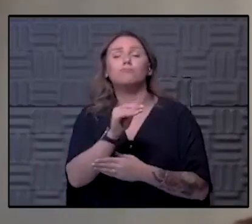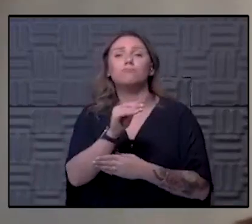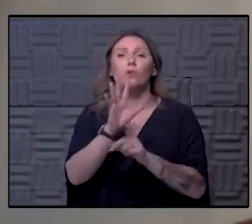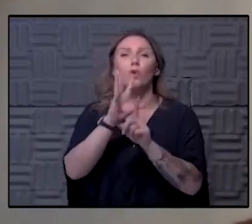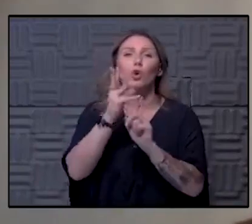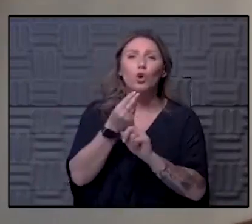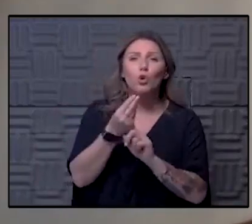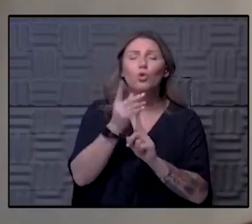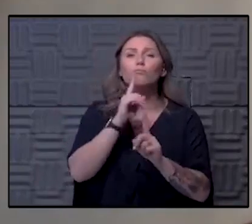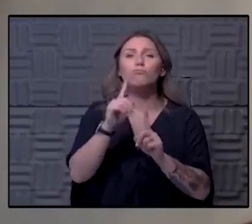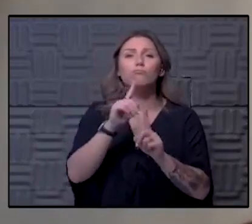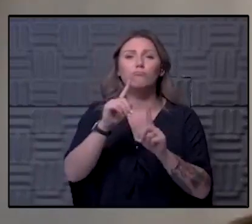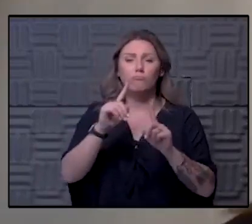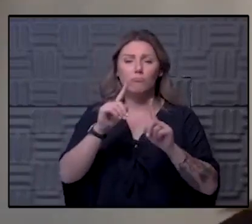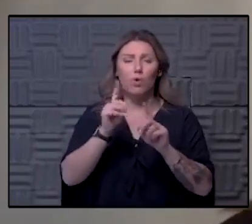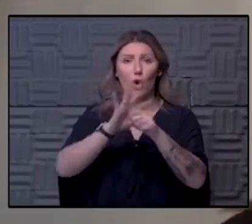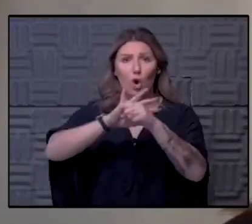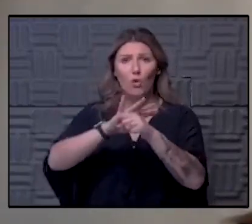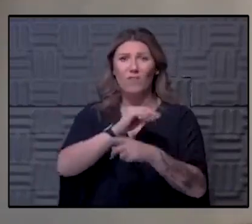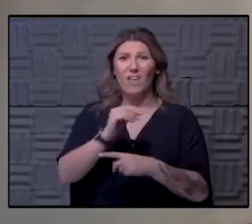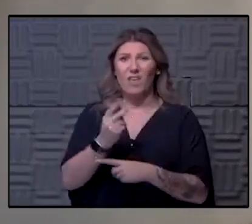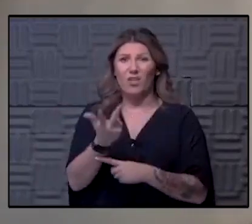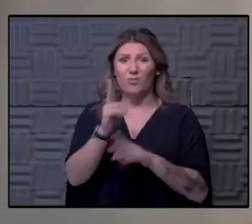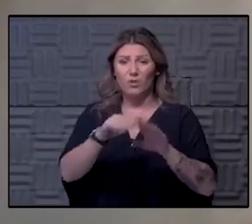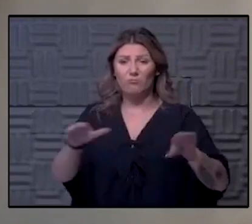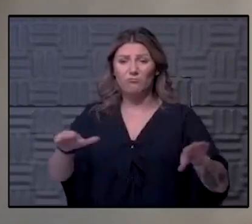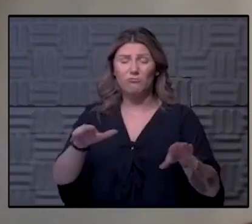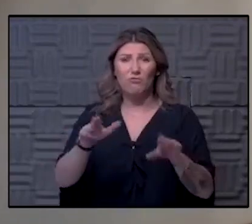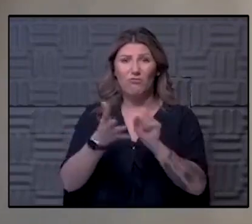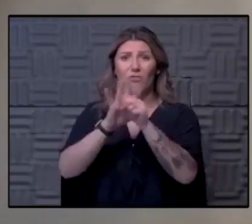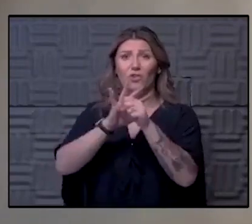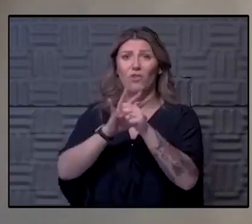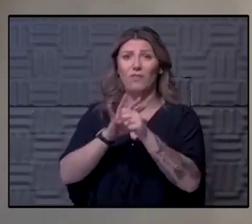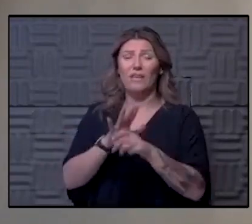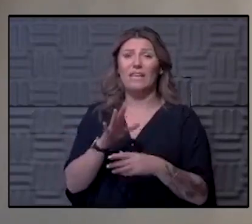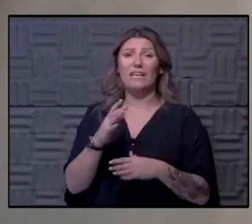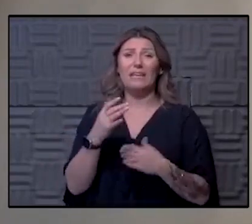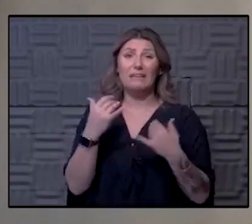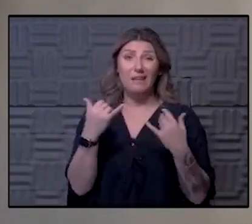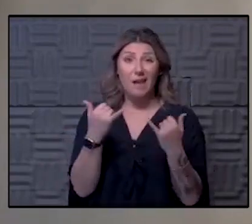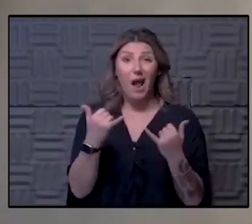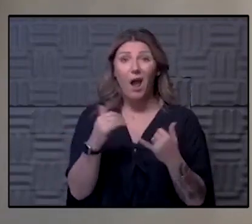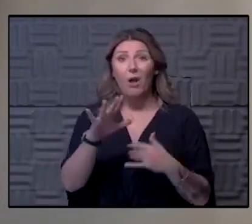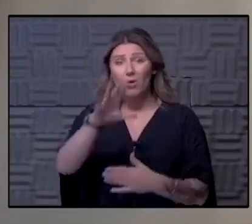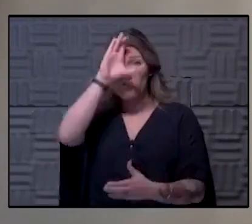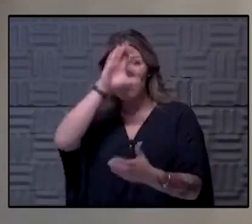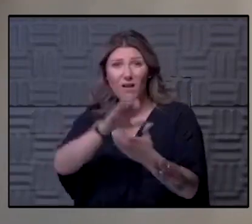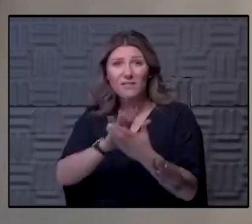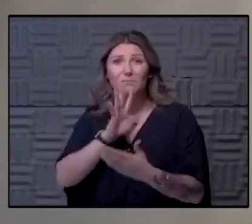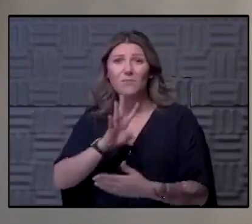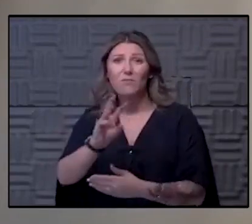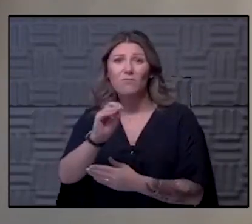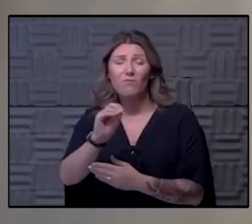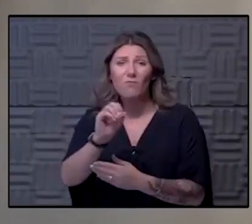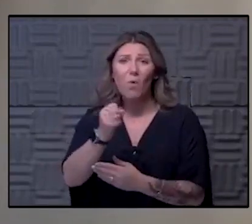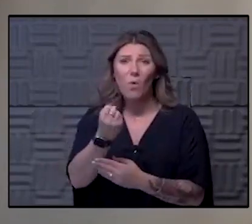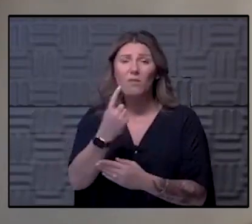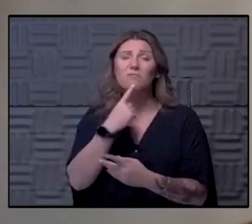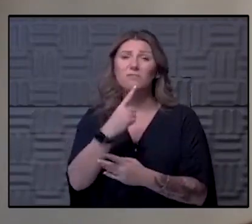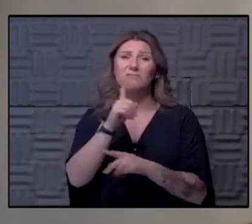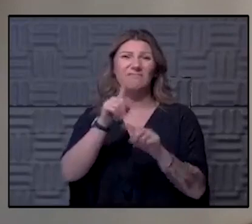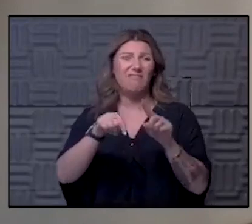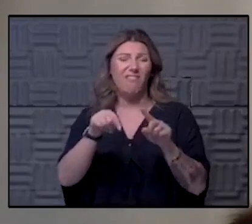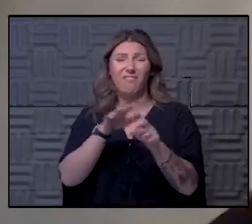COVID. And her husband, who's in his early 40s, is now dealing with long haul syndrome, and he's having some cognitive issues.